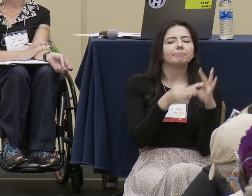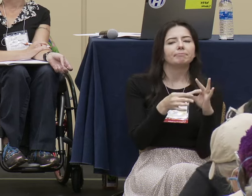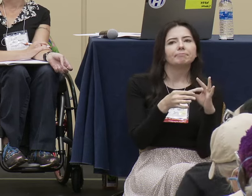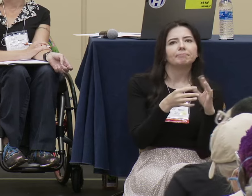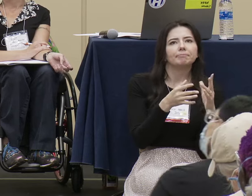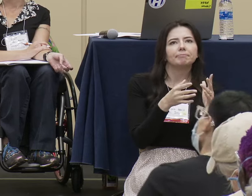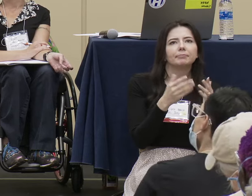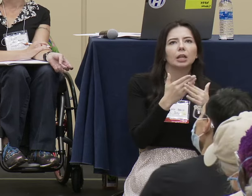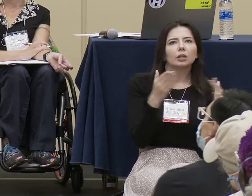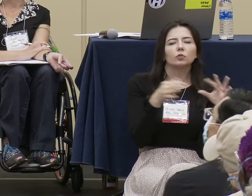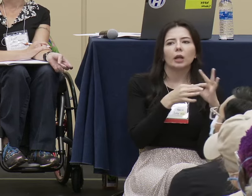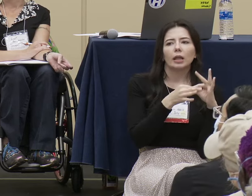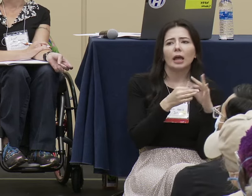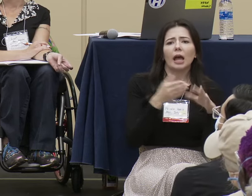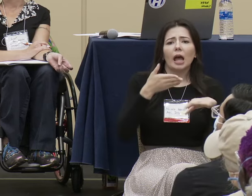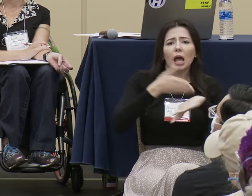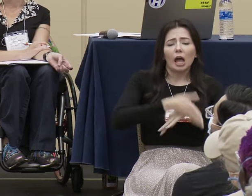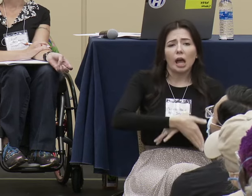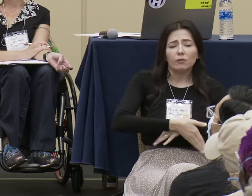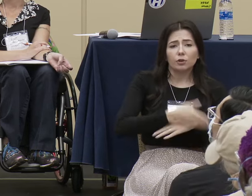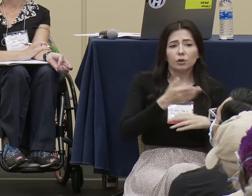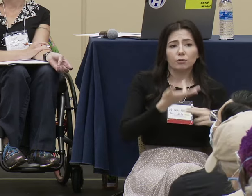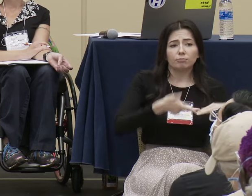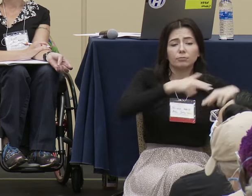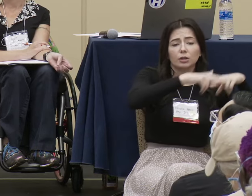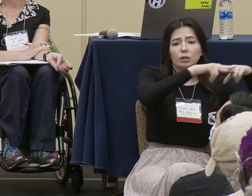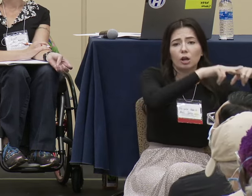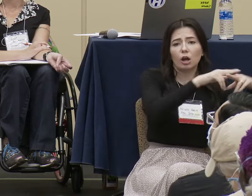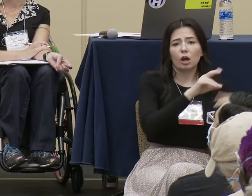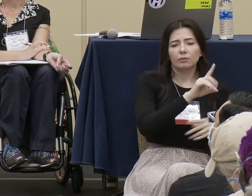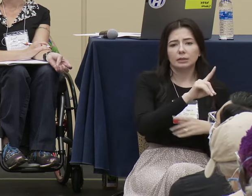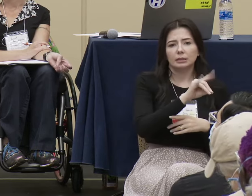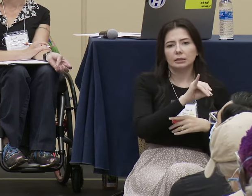after the rise of deinstitutionalization,